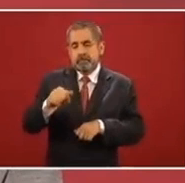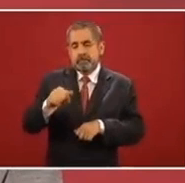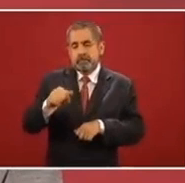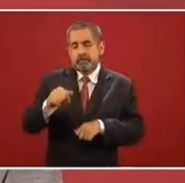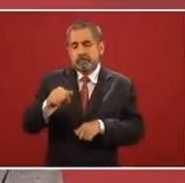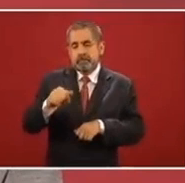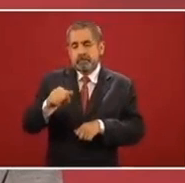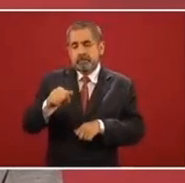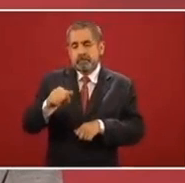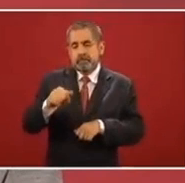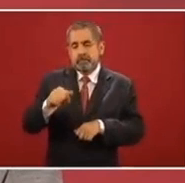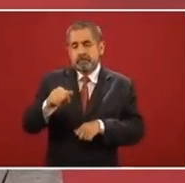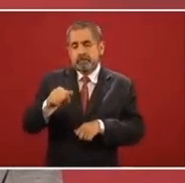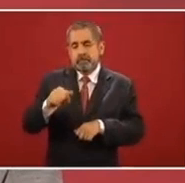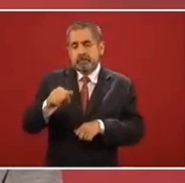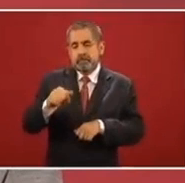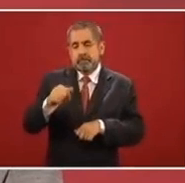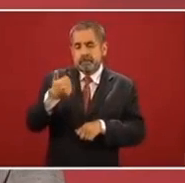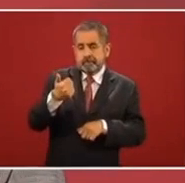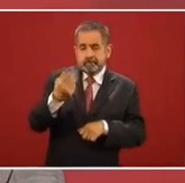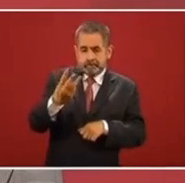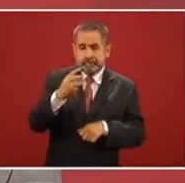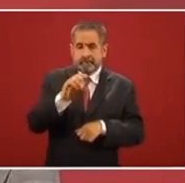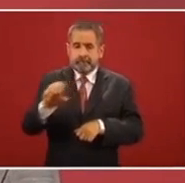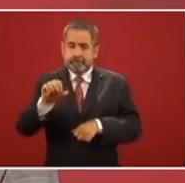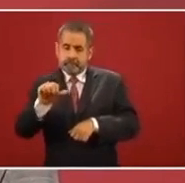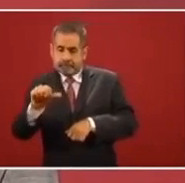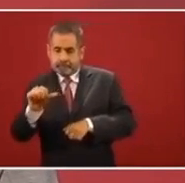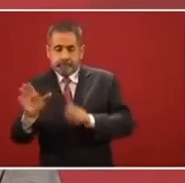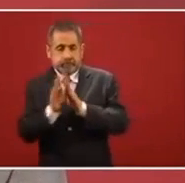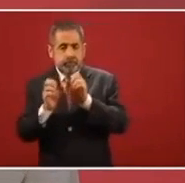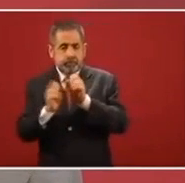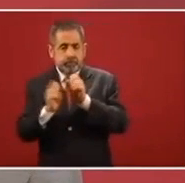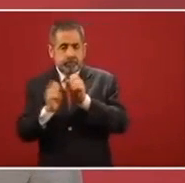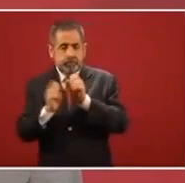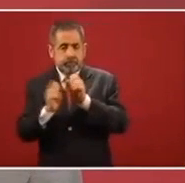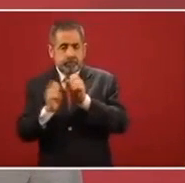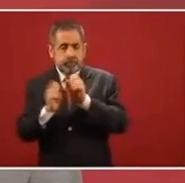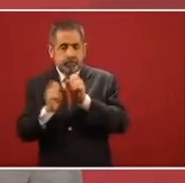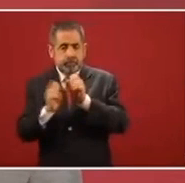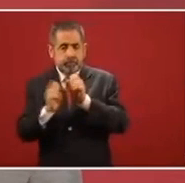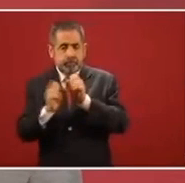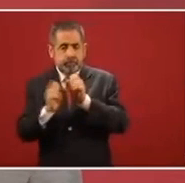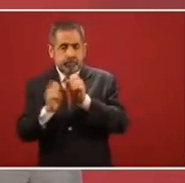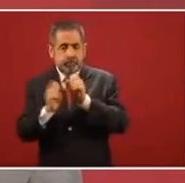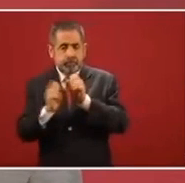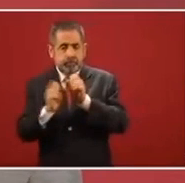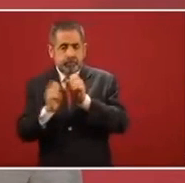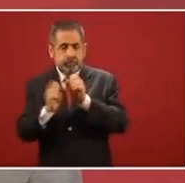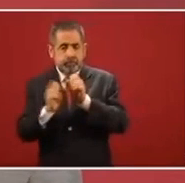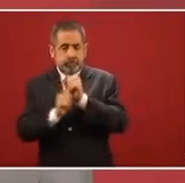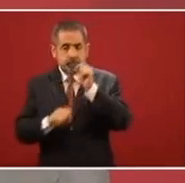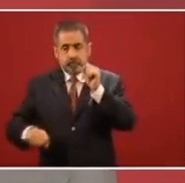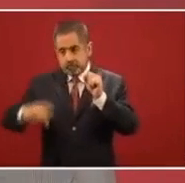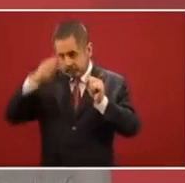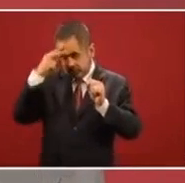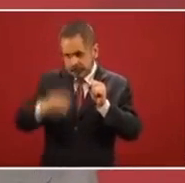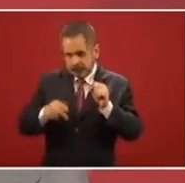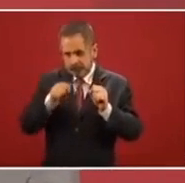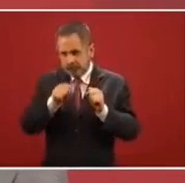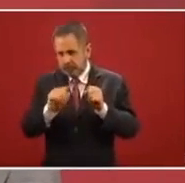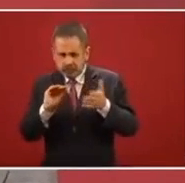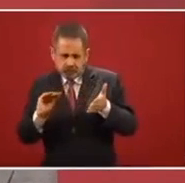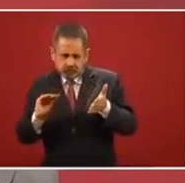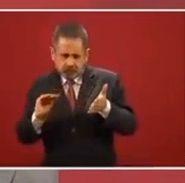73, Fraction 16, de la Constitución de la República, in the Constitution of our Republic, en un sitio